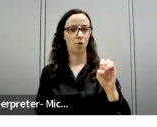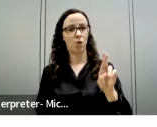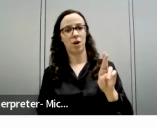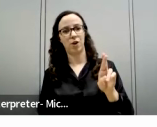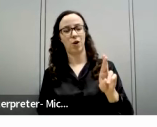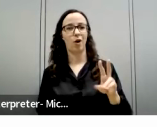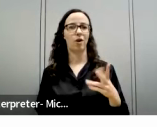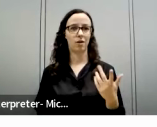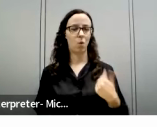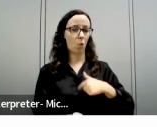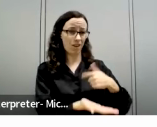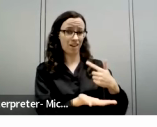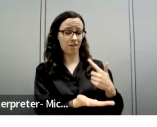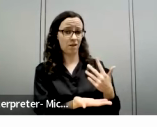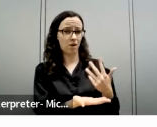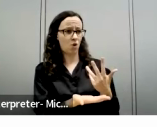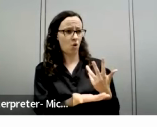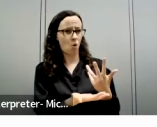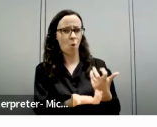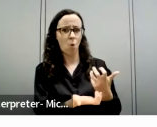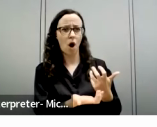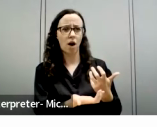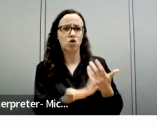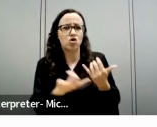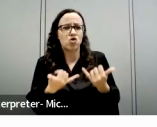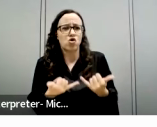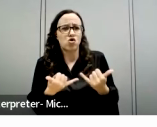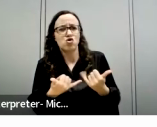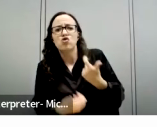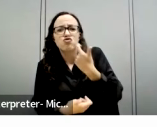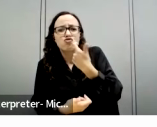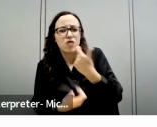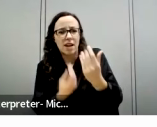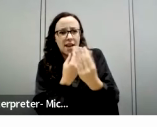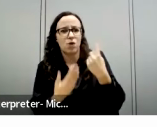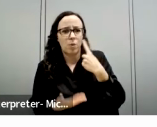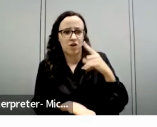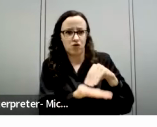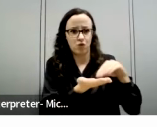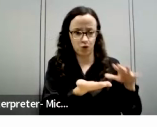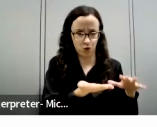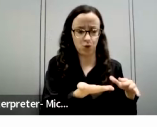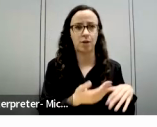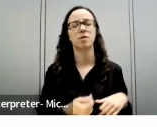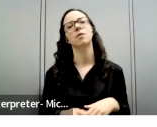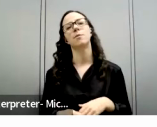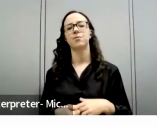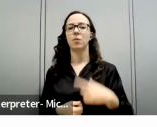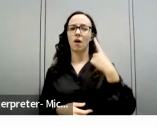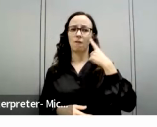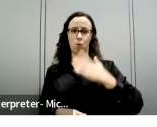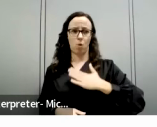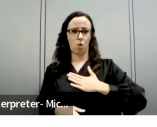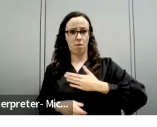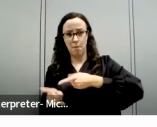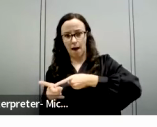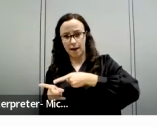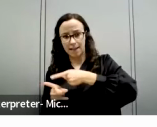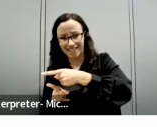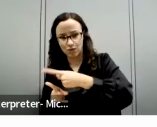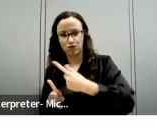owe it to our students to make sure that we're using current information and perhaps current examples. So specifically for my discipline, speaking